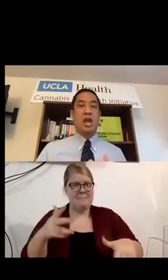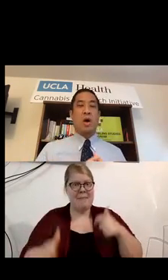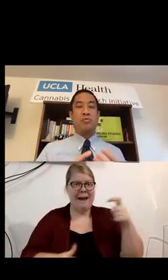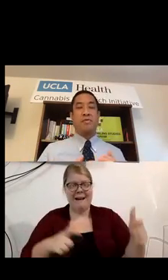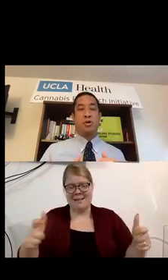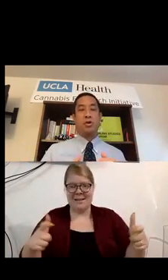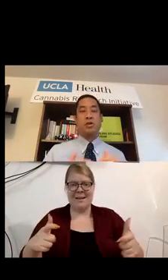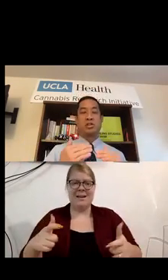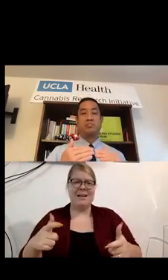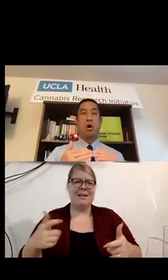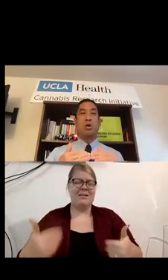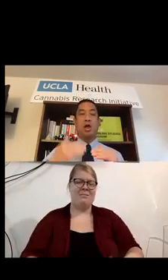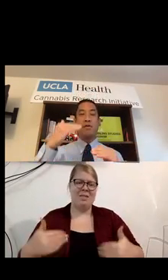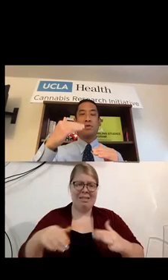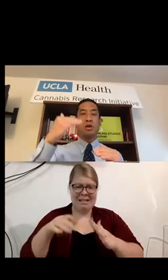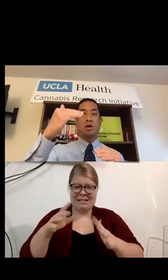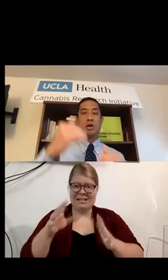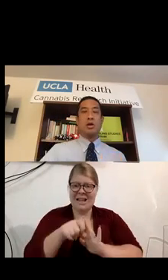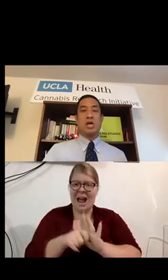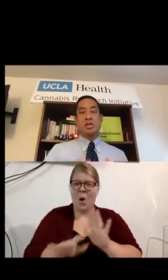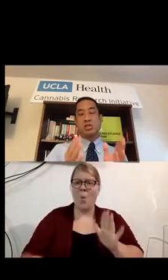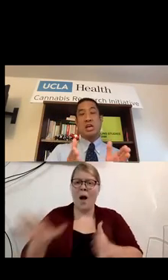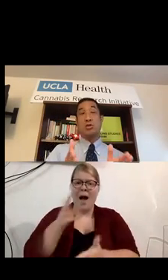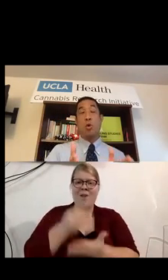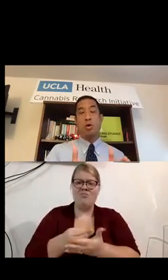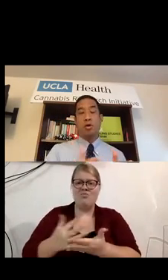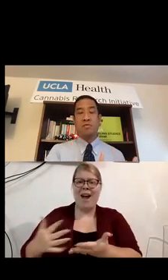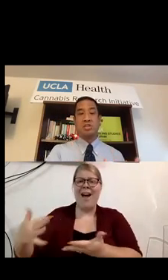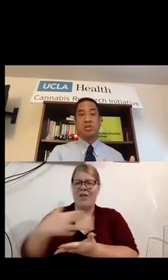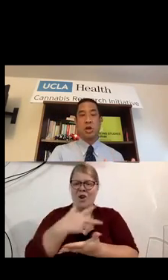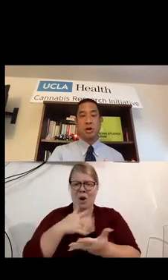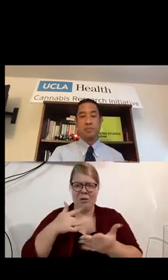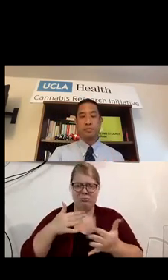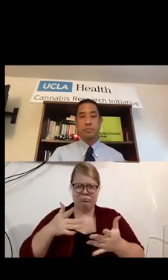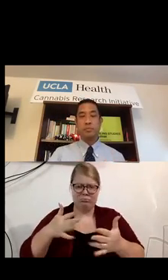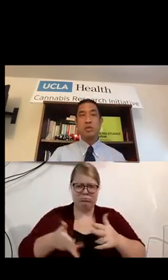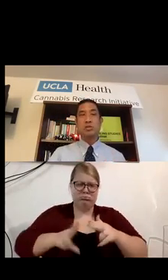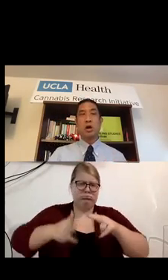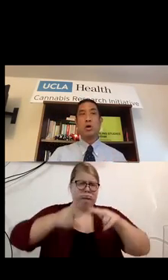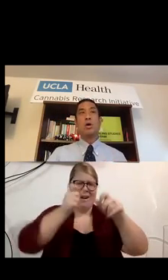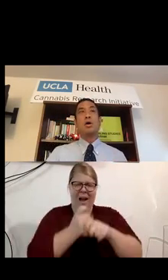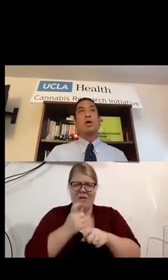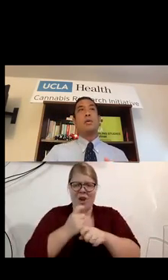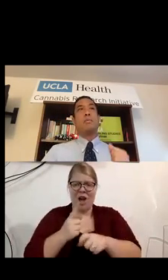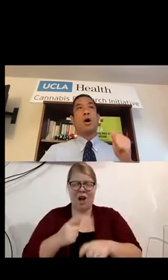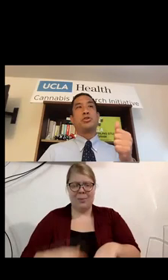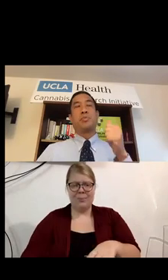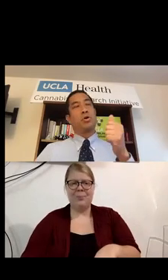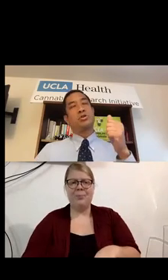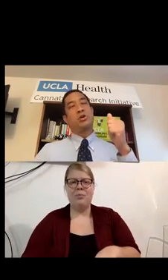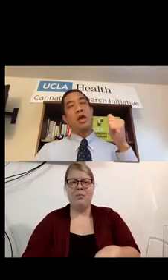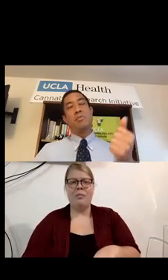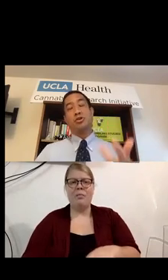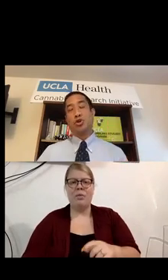the statewide revenue has exploded every year. Just in second quarter of this year, so